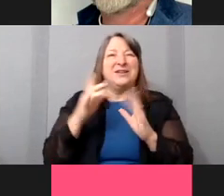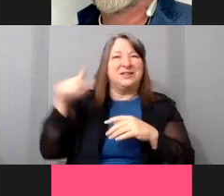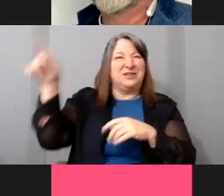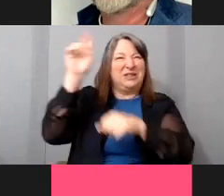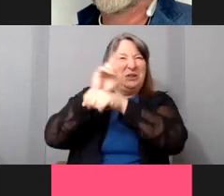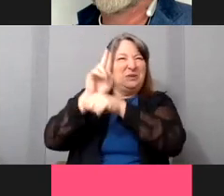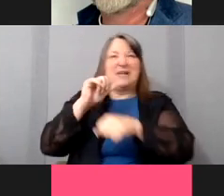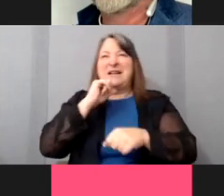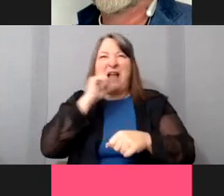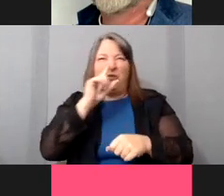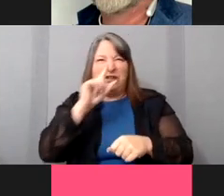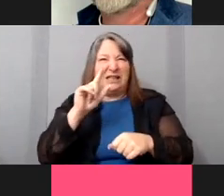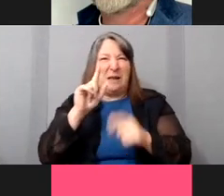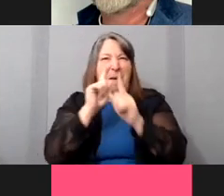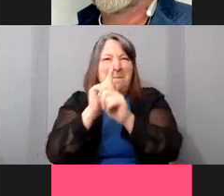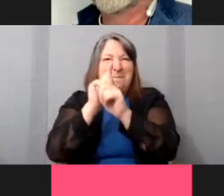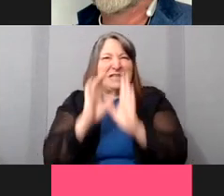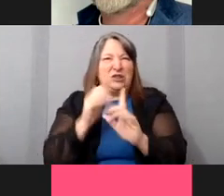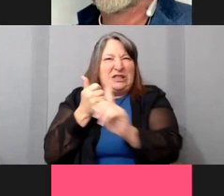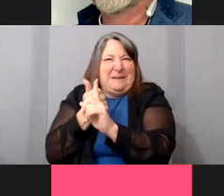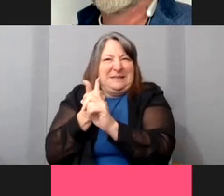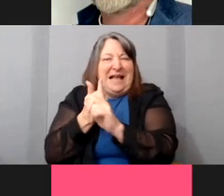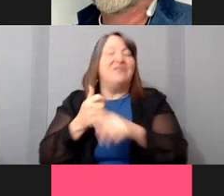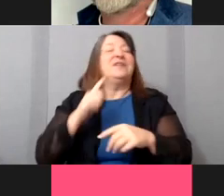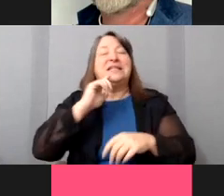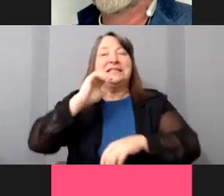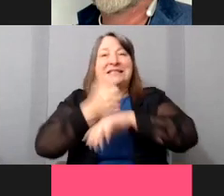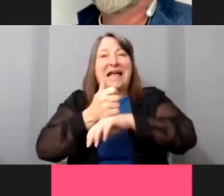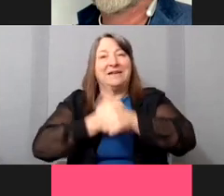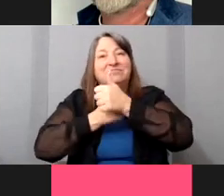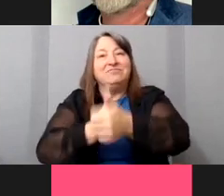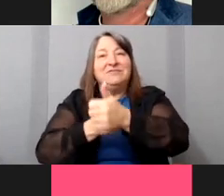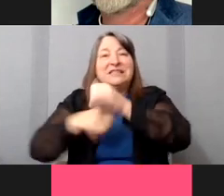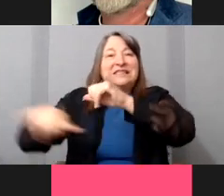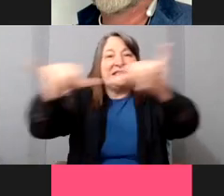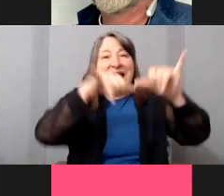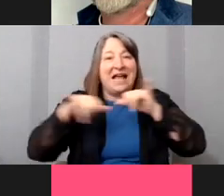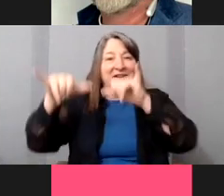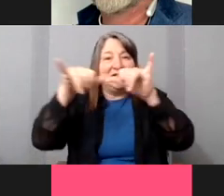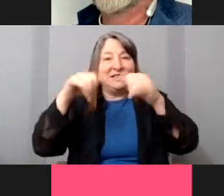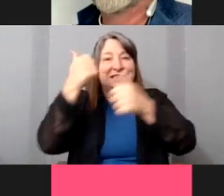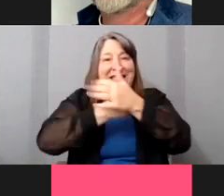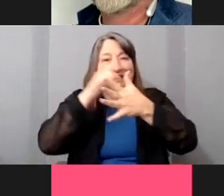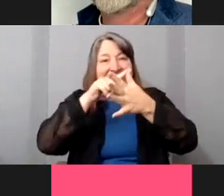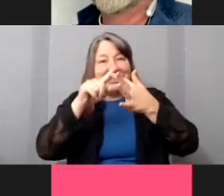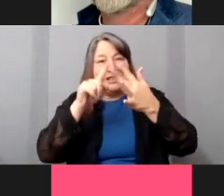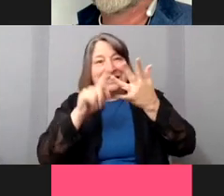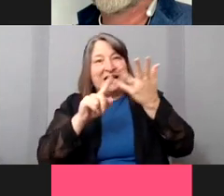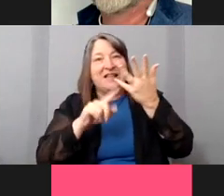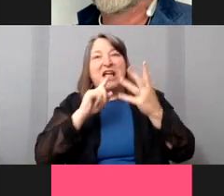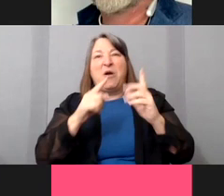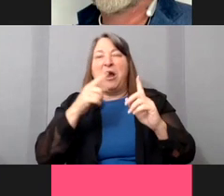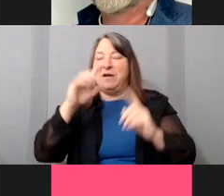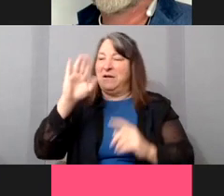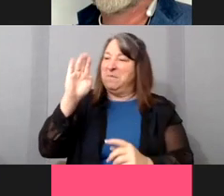level. It's set around a set of standards under which each of them, there are benchmarks. And those are the